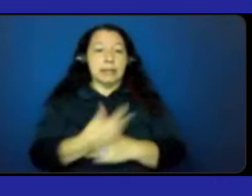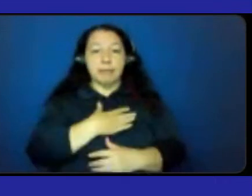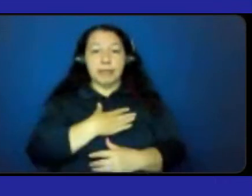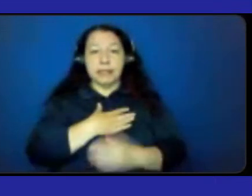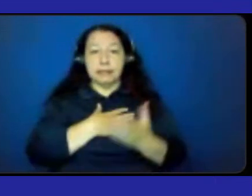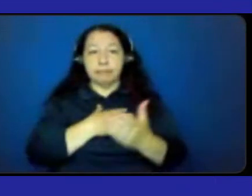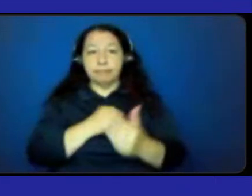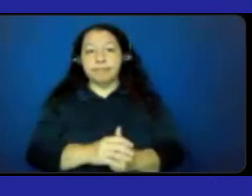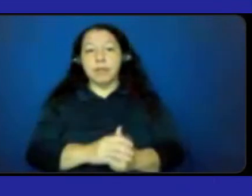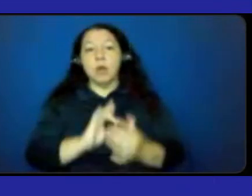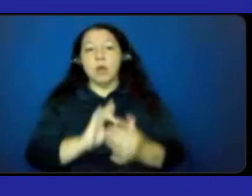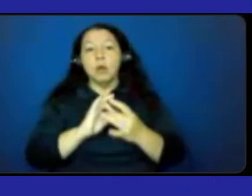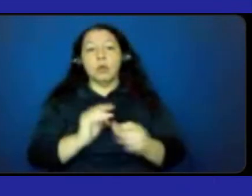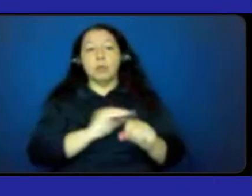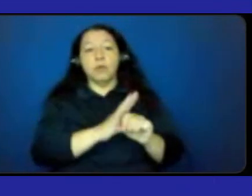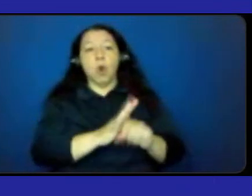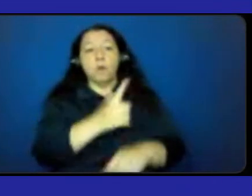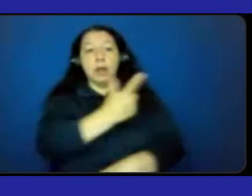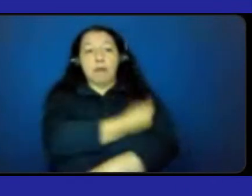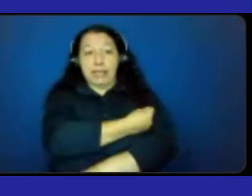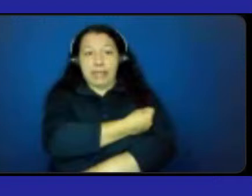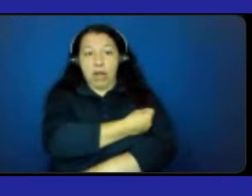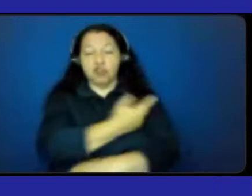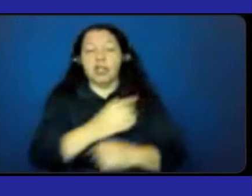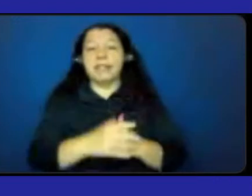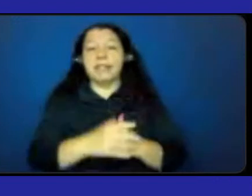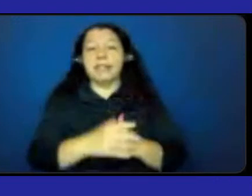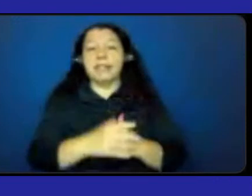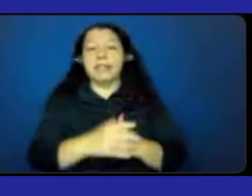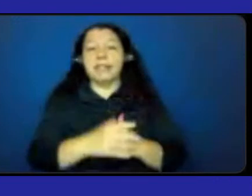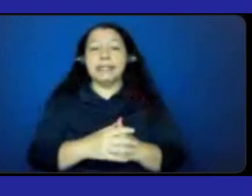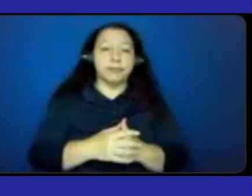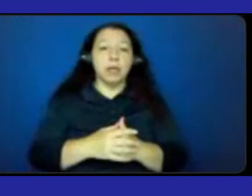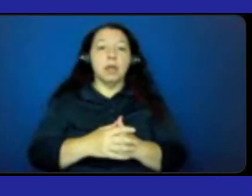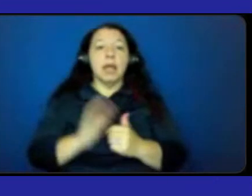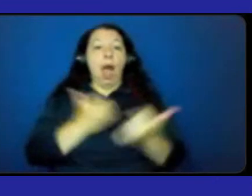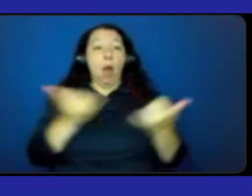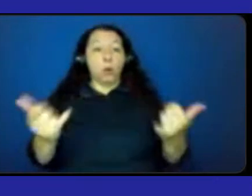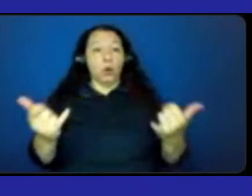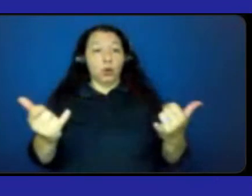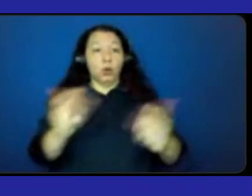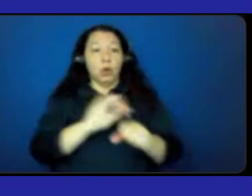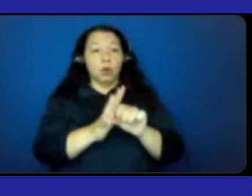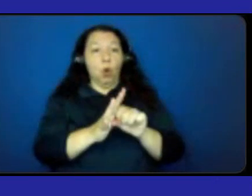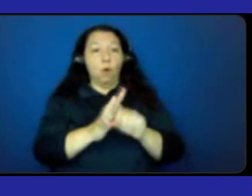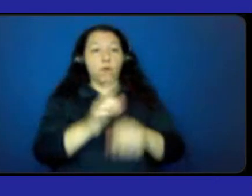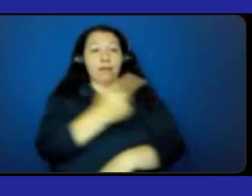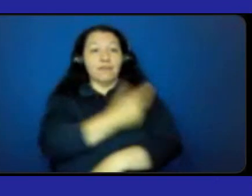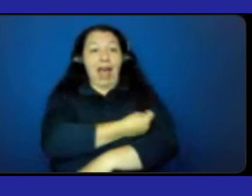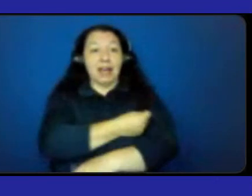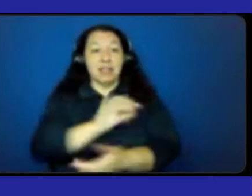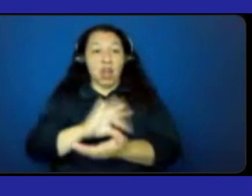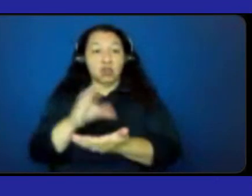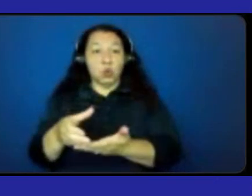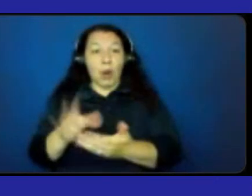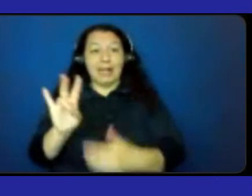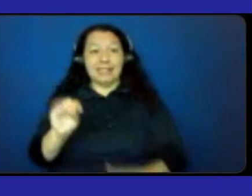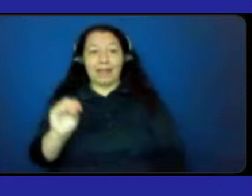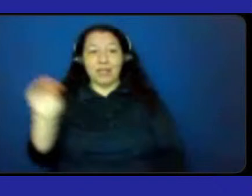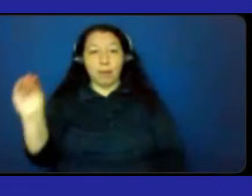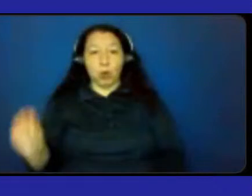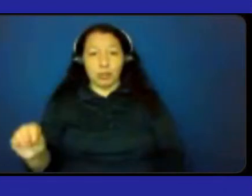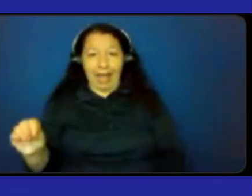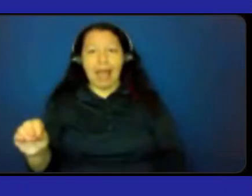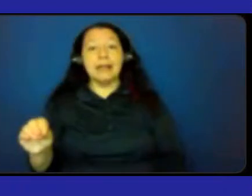In terms of COVID vaccinations, our current COVID vaccination rate is 70%. That does, Dr. Calamir,